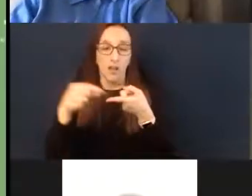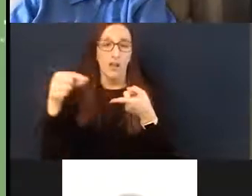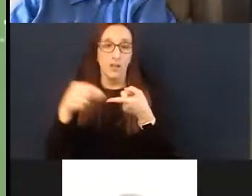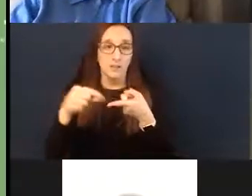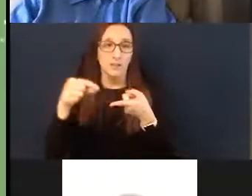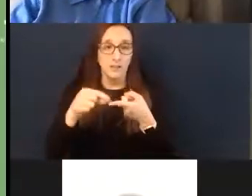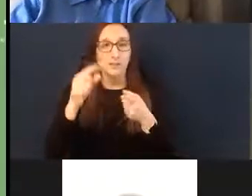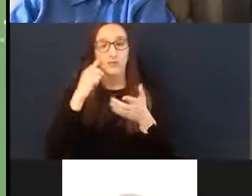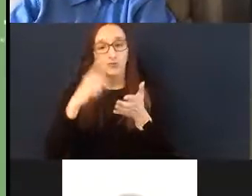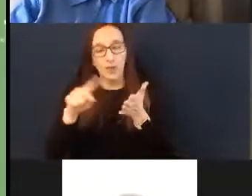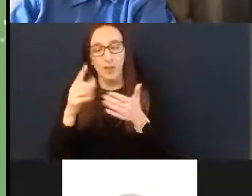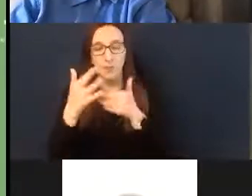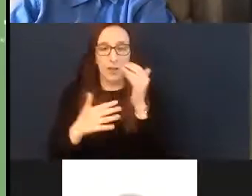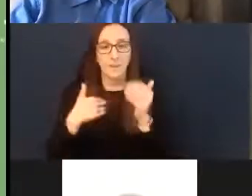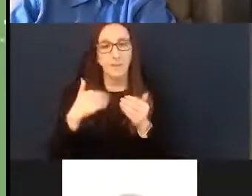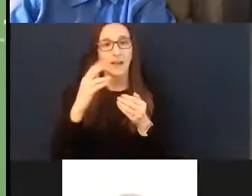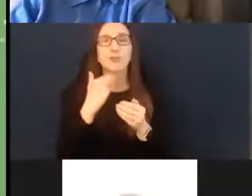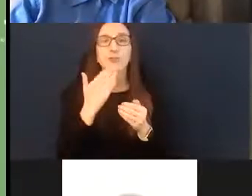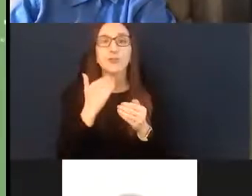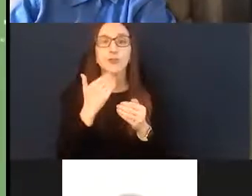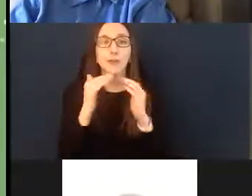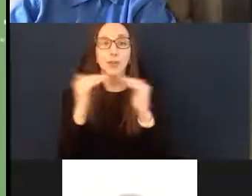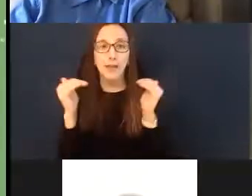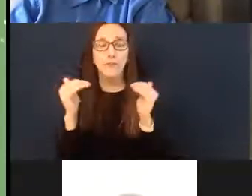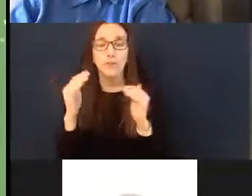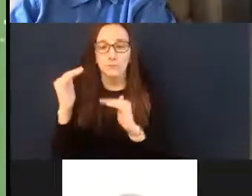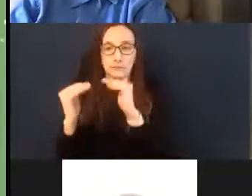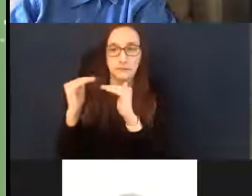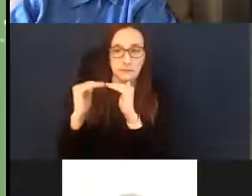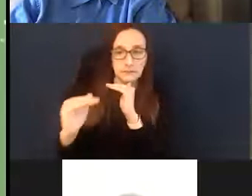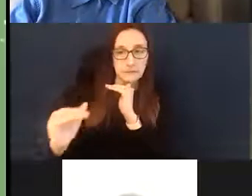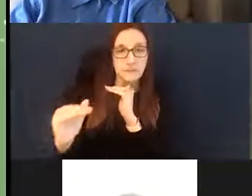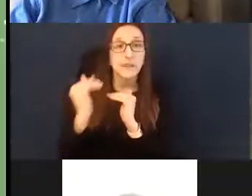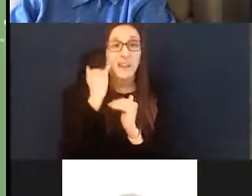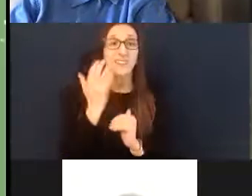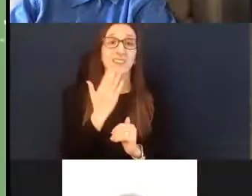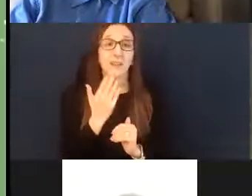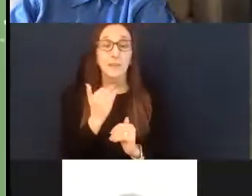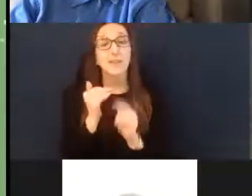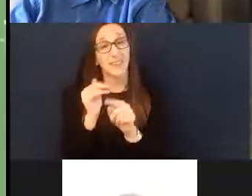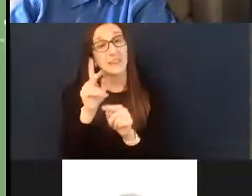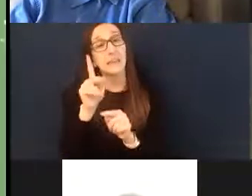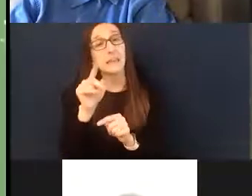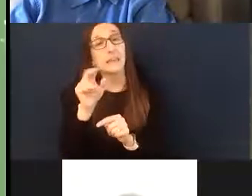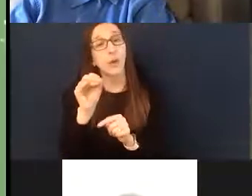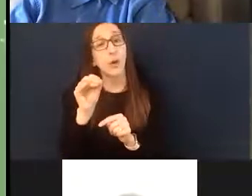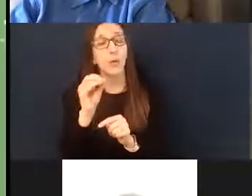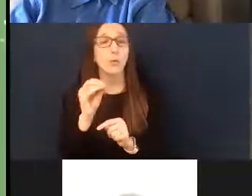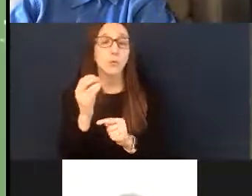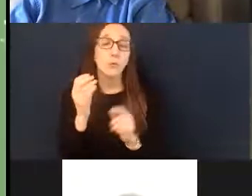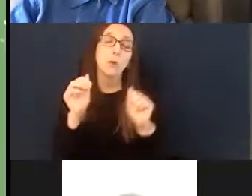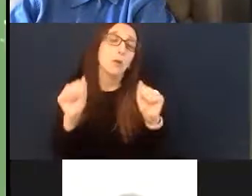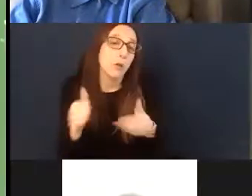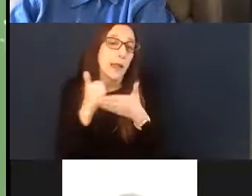to see what levels their sugar's at to maintain it. And if you have diabetes, the ketogenic diet could potentially help you